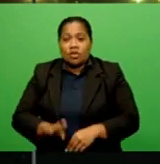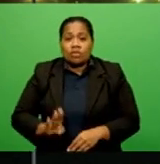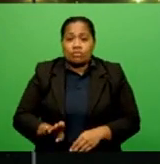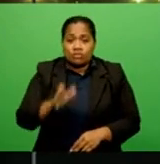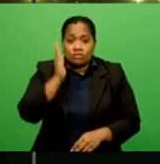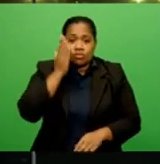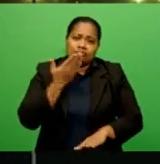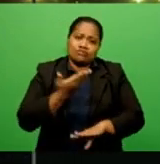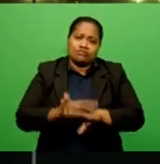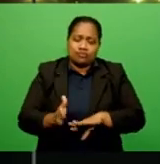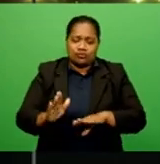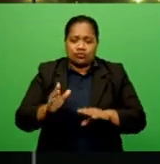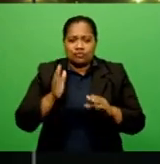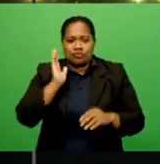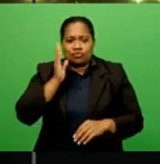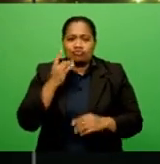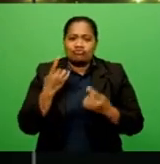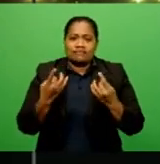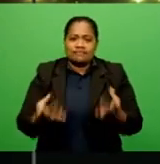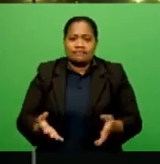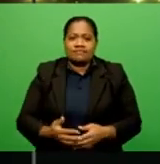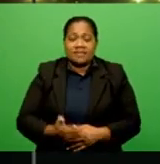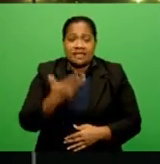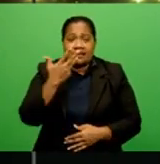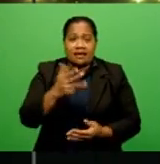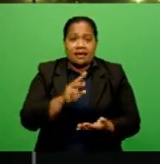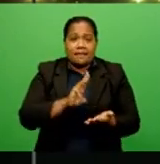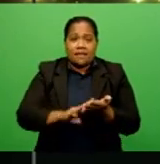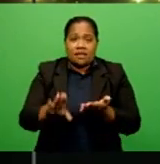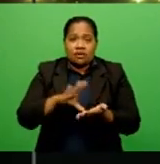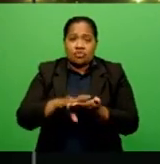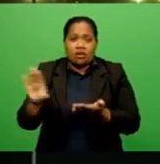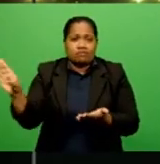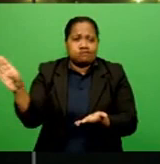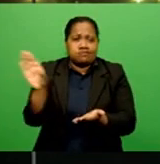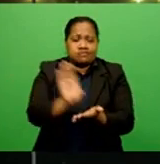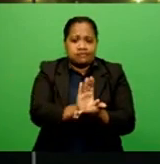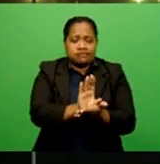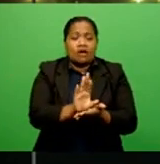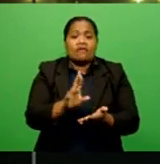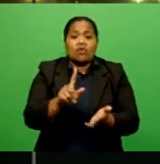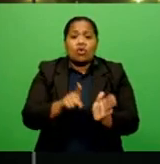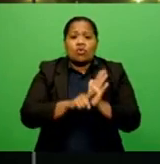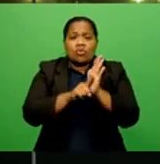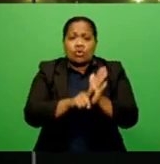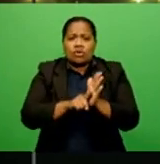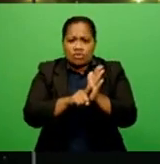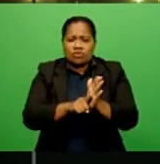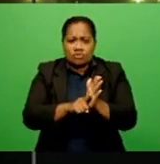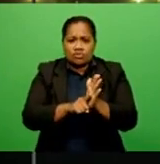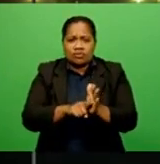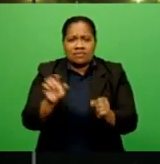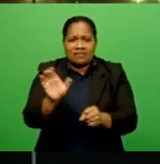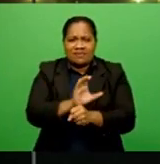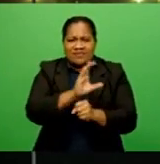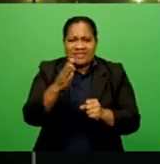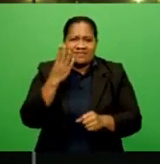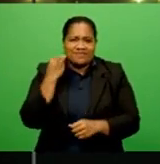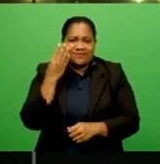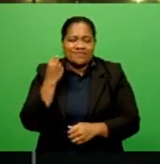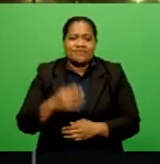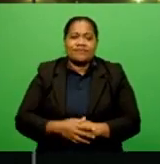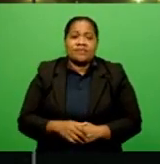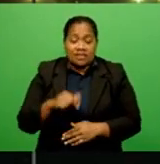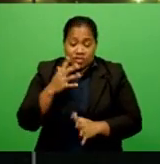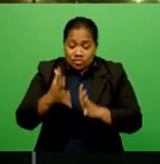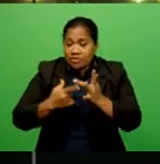for new school year, and $9 million invested in Lotoka Mill upgrade. For these stories and others, you can tune in daily